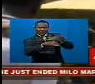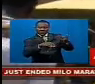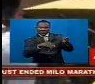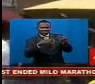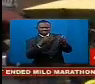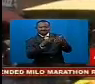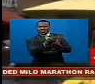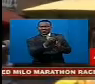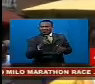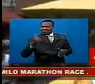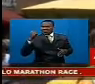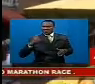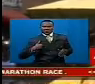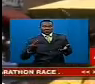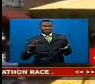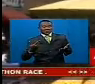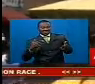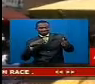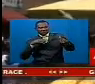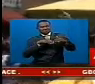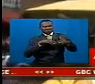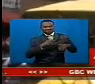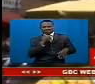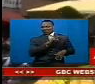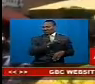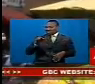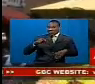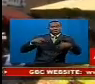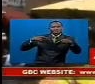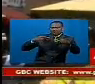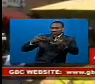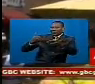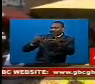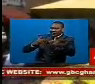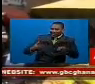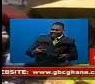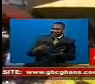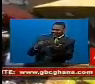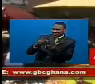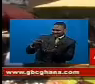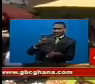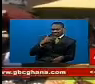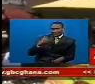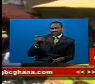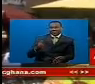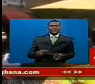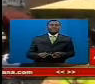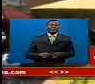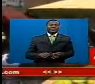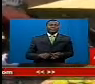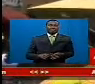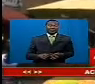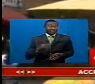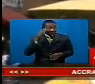market, they'll not buy their things. Because me, for instance, if I need something, I'd rather come to the road and come and buy the thing.